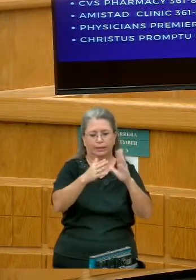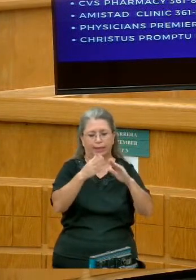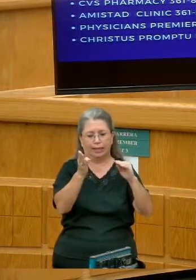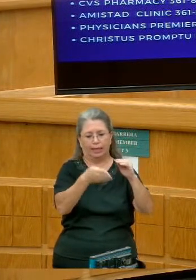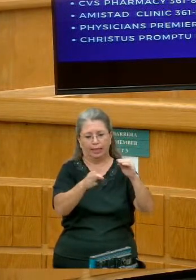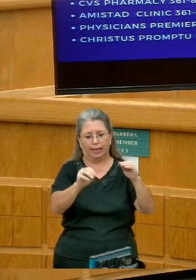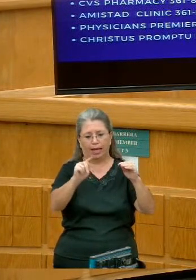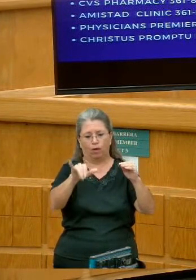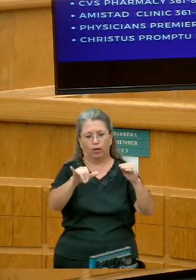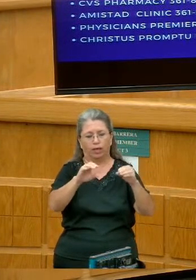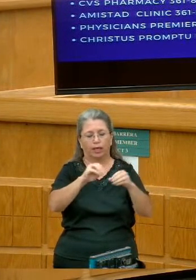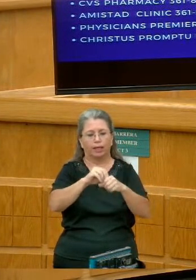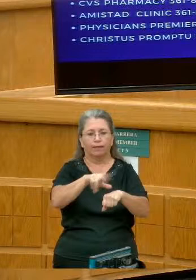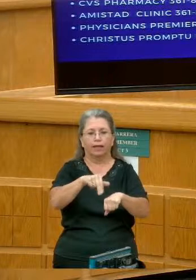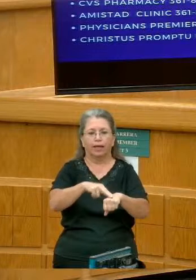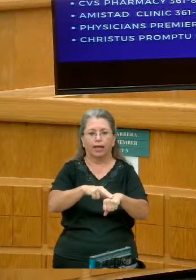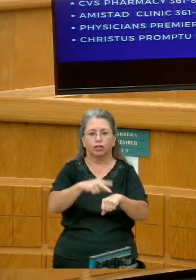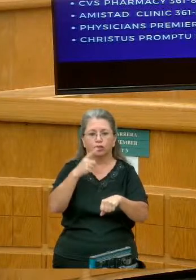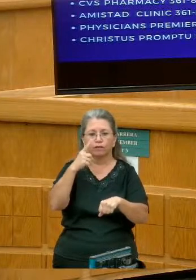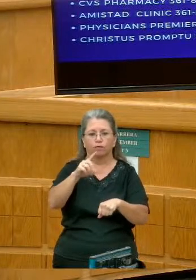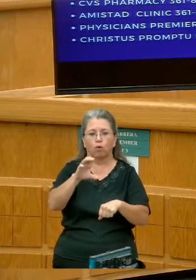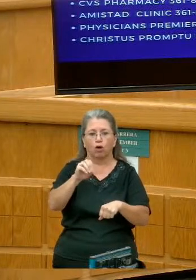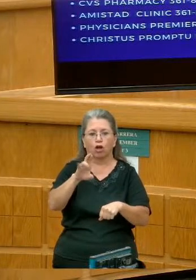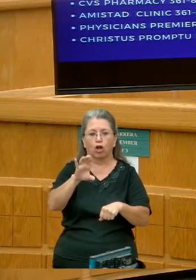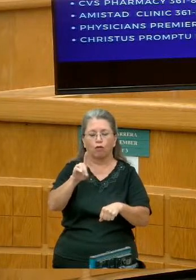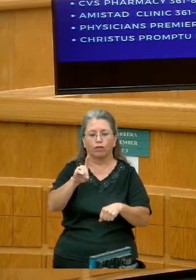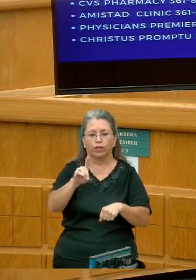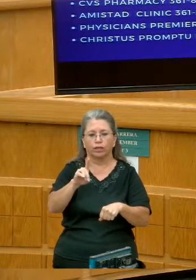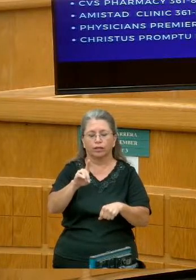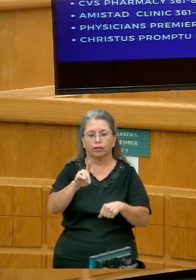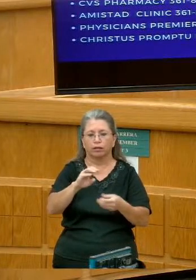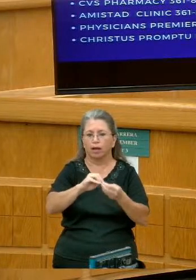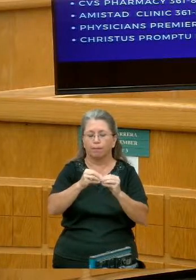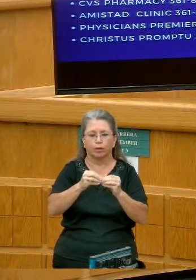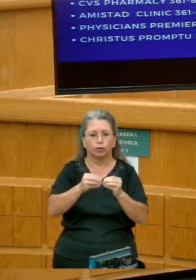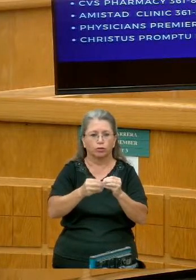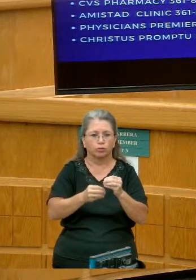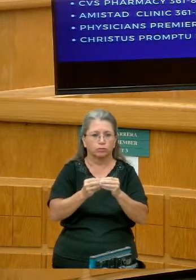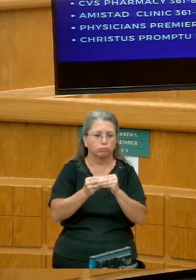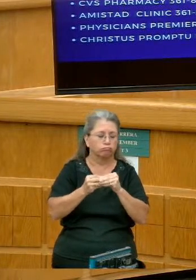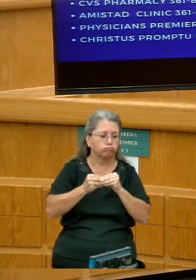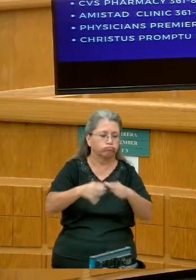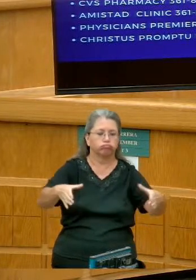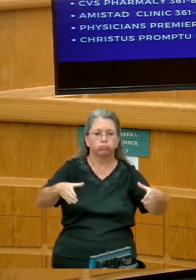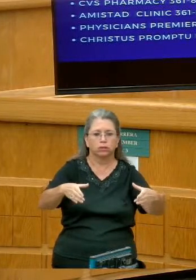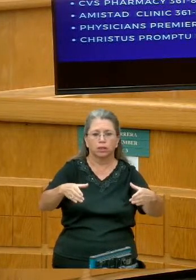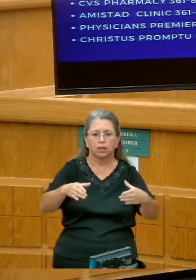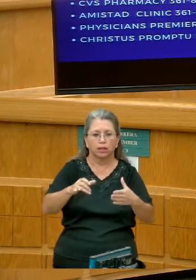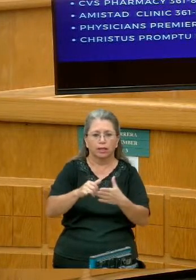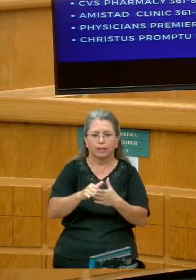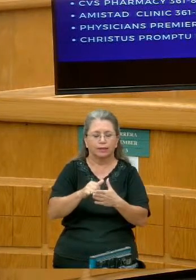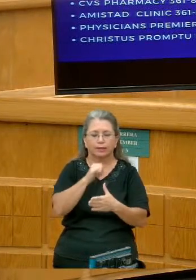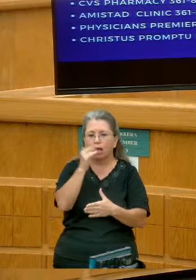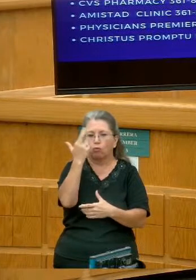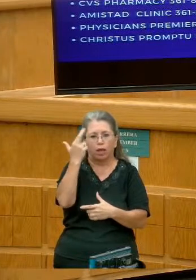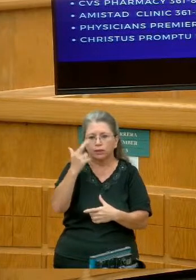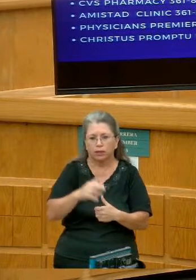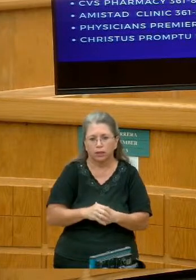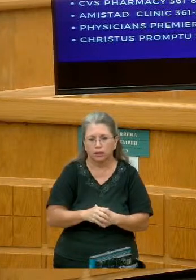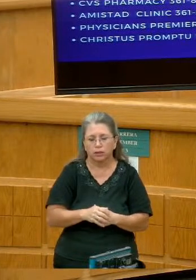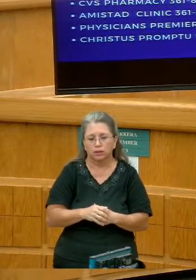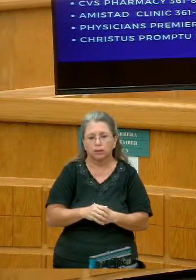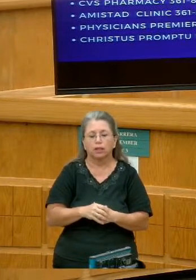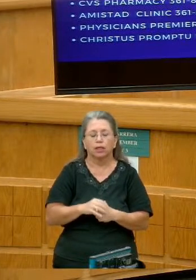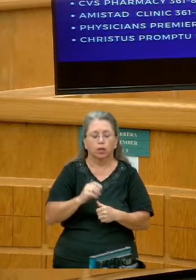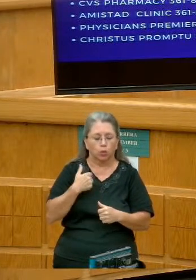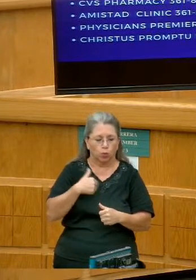city/county in the nation for COVID growth? I mean, this is unrealistic. So again, we're going to reach out. We had a